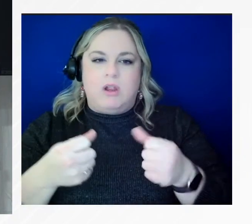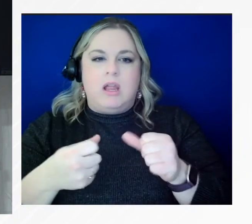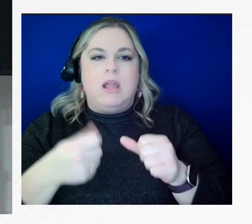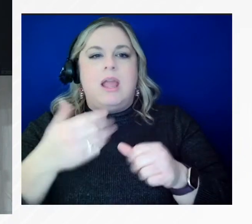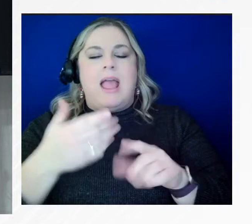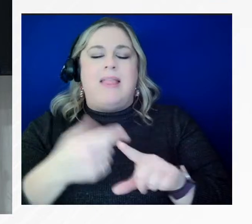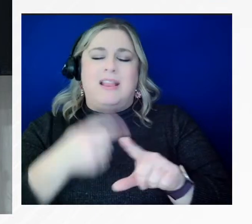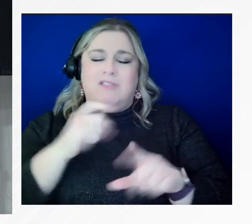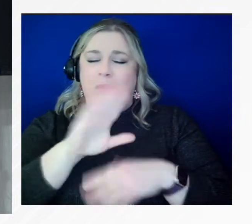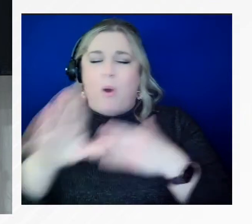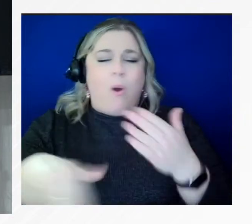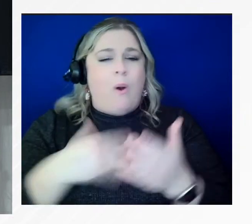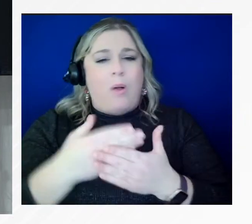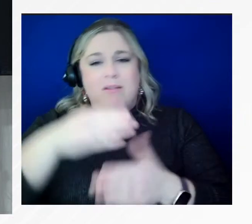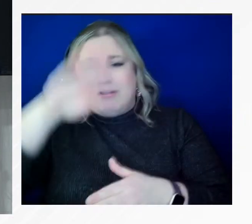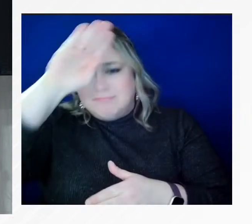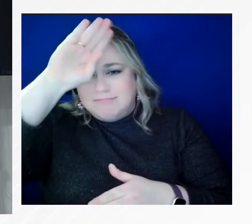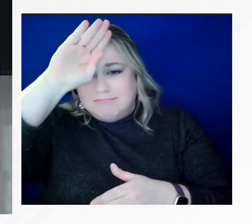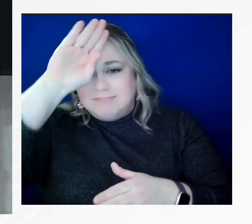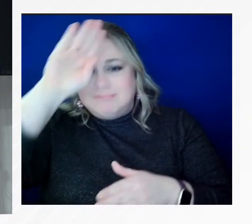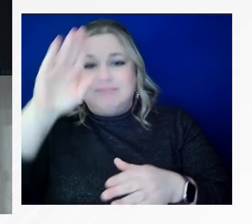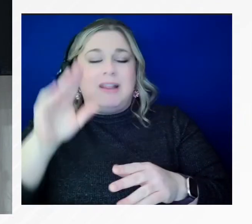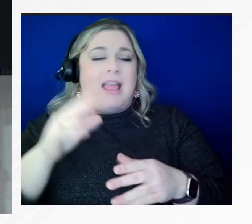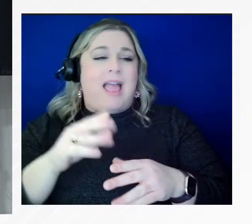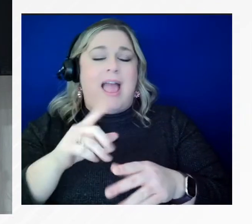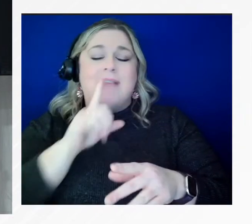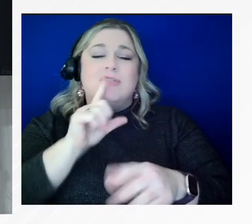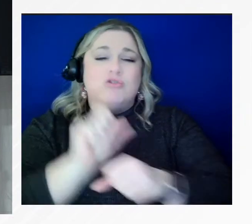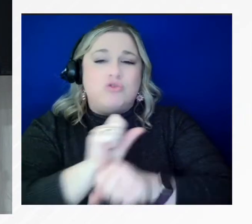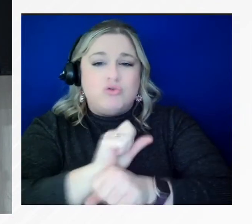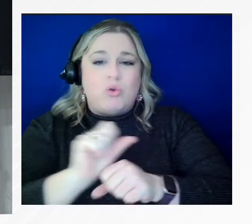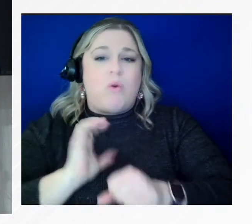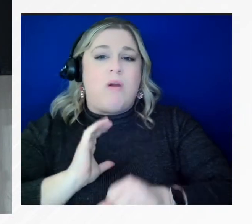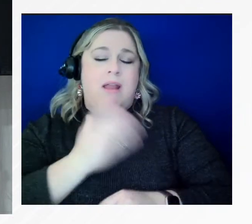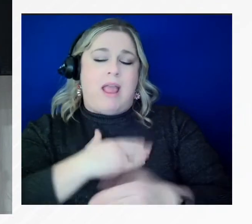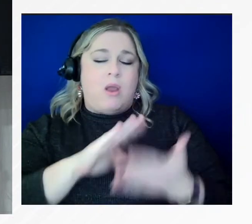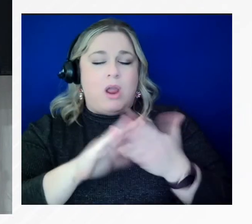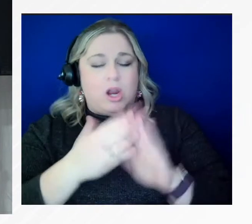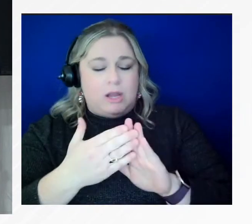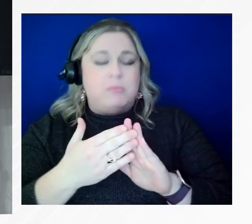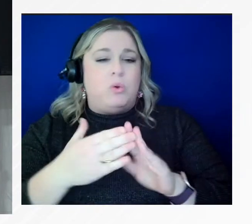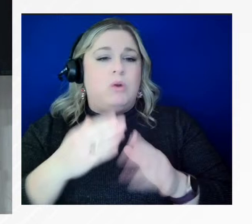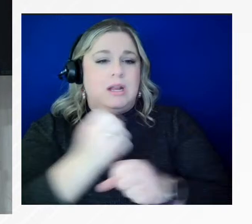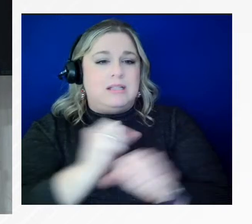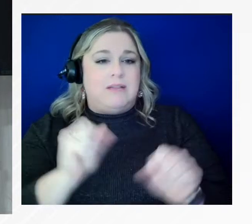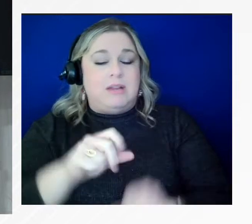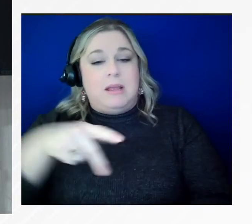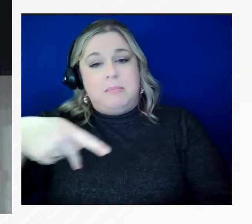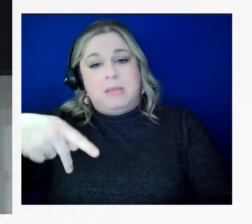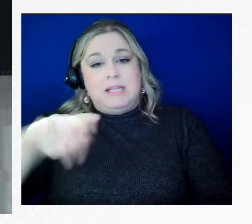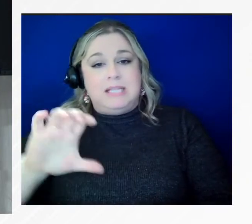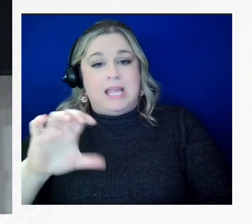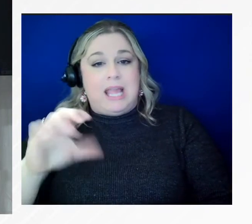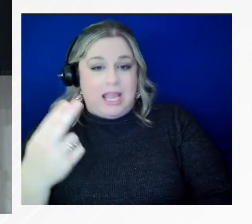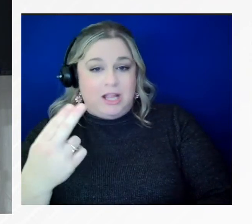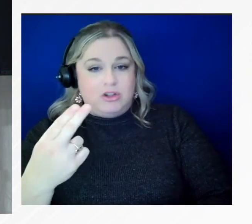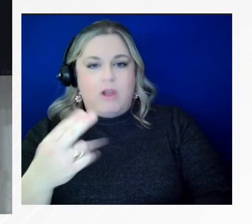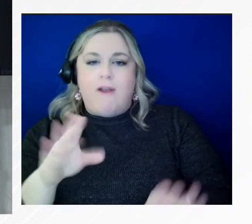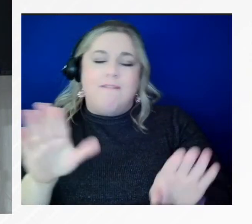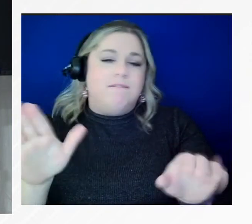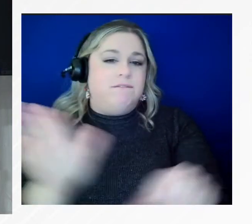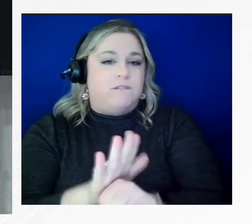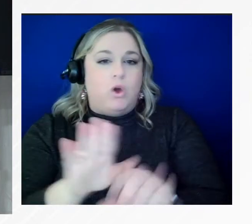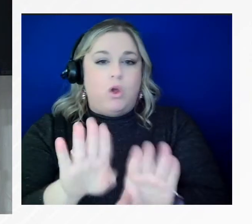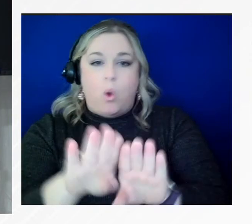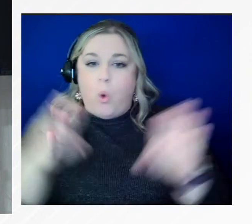and agencies who have ensured our community's safety. Pacific Coast Highway, PCH, is now fully open, and